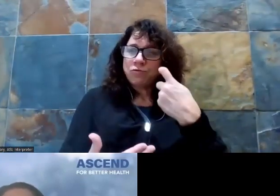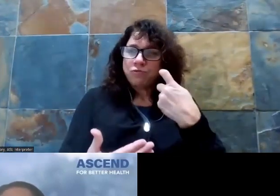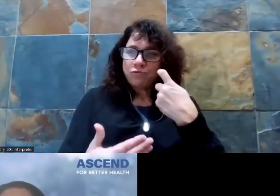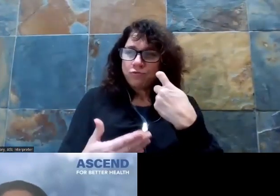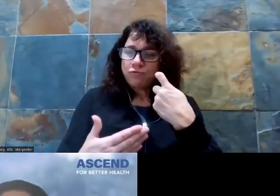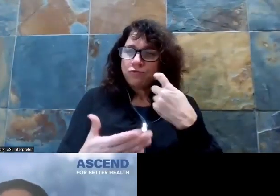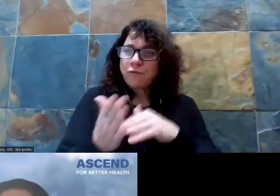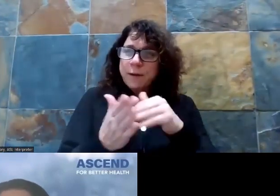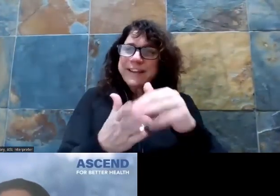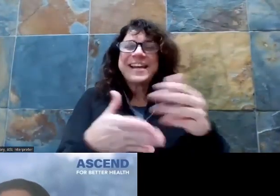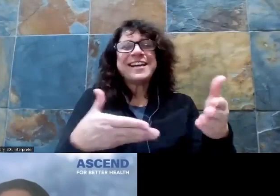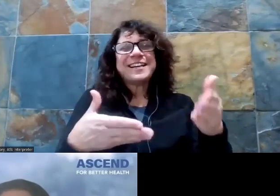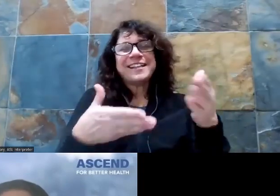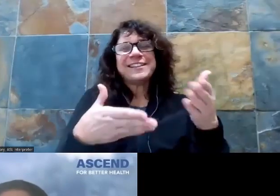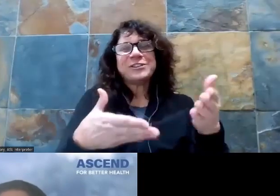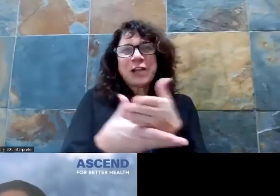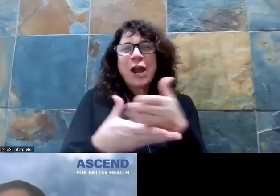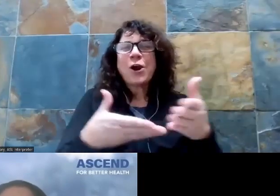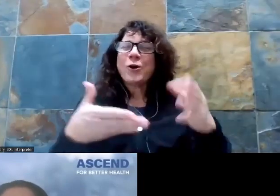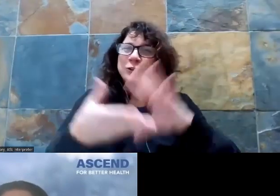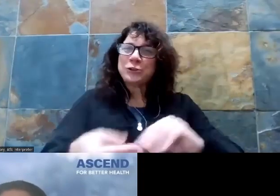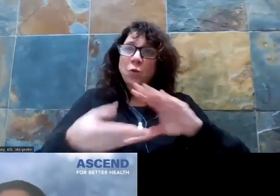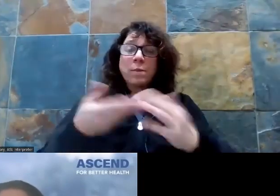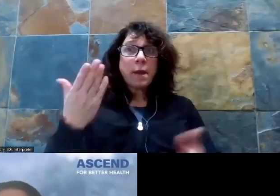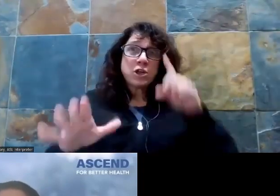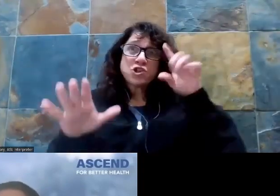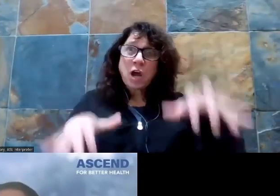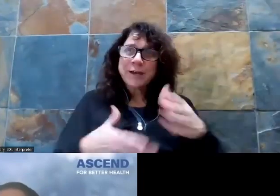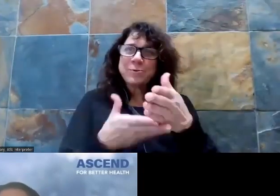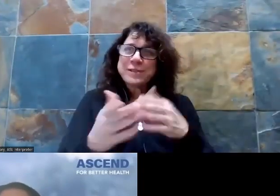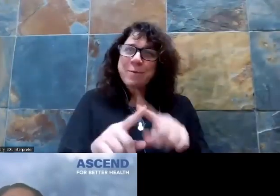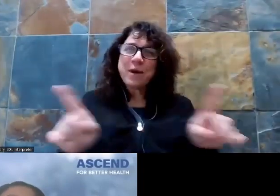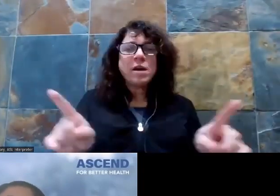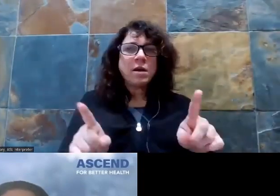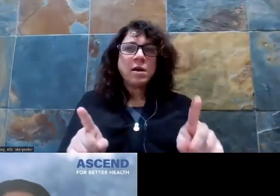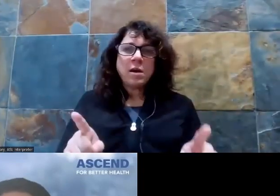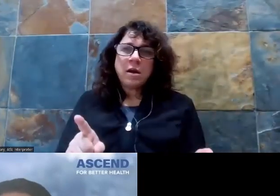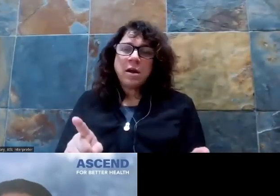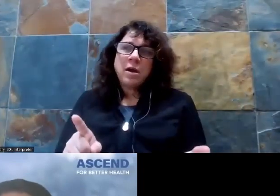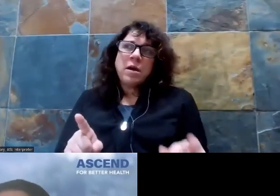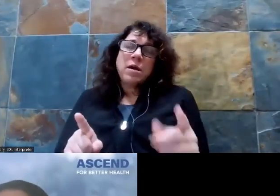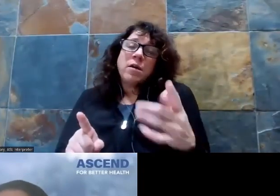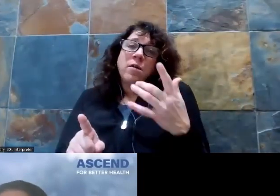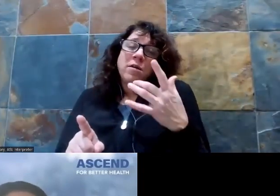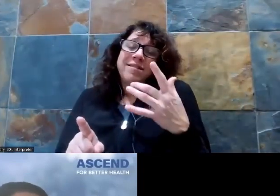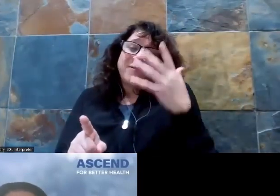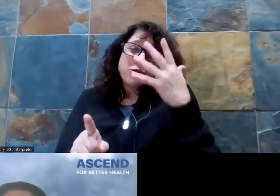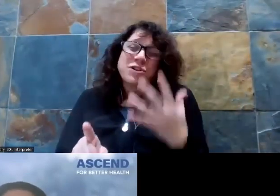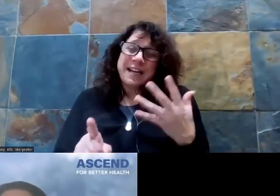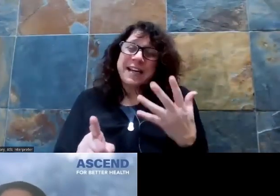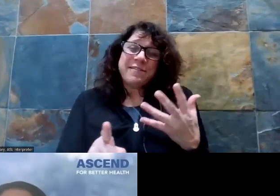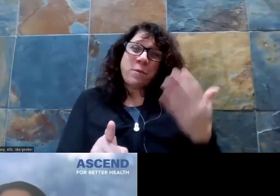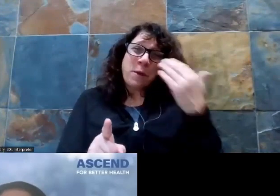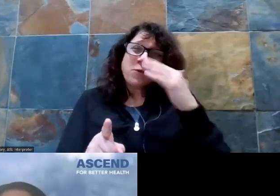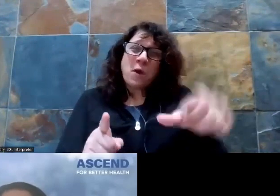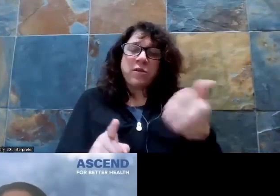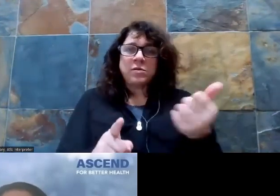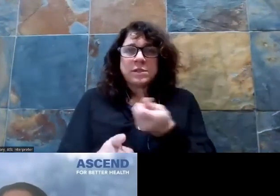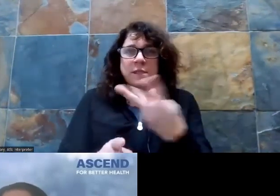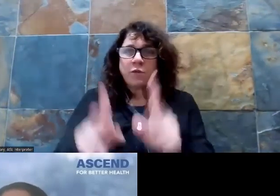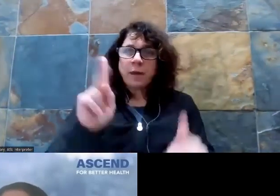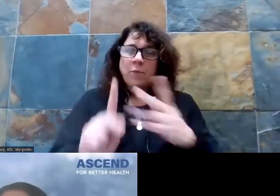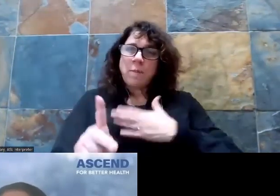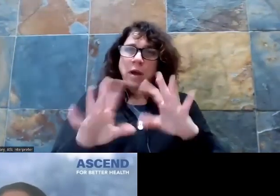I frequently share a story, and I think it's maybe shocking to some, but unfortunately very familiar to others. Well, there are several people in my